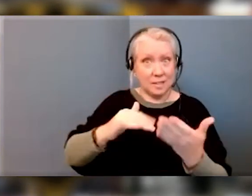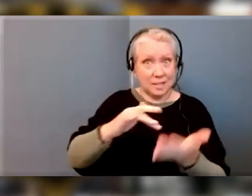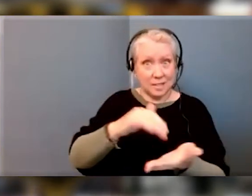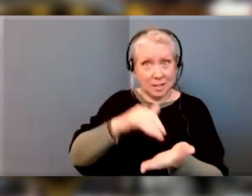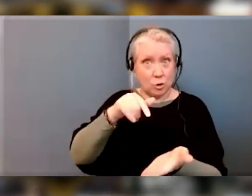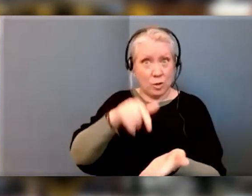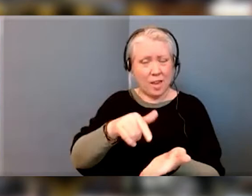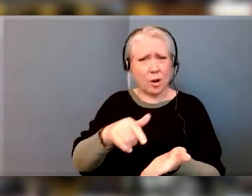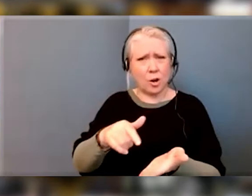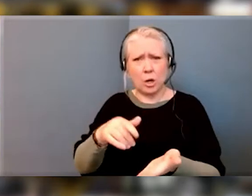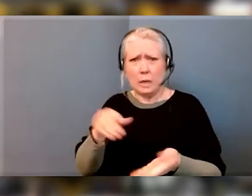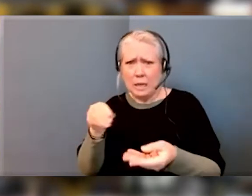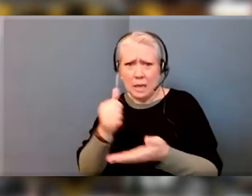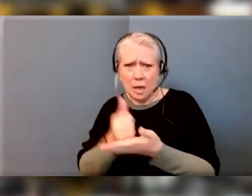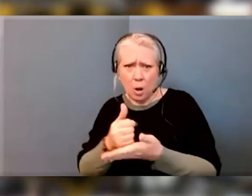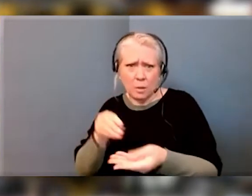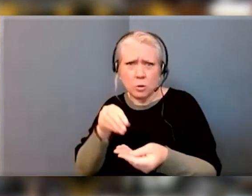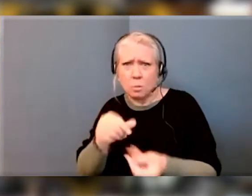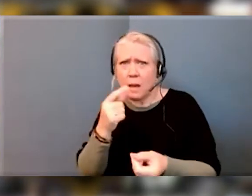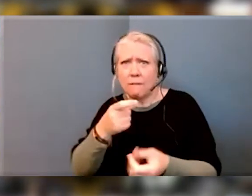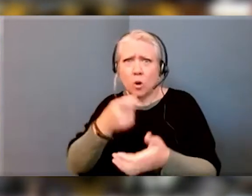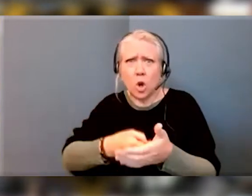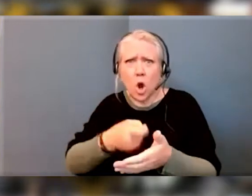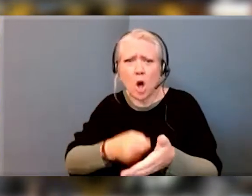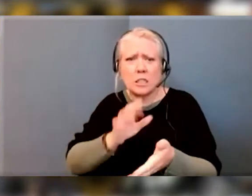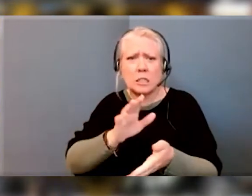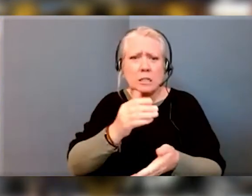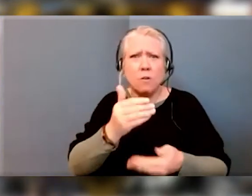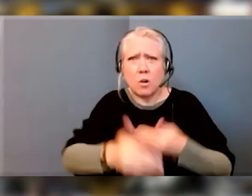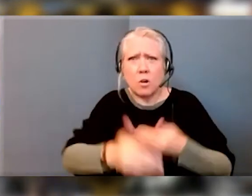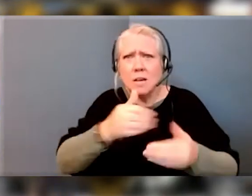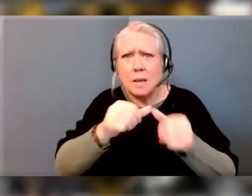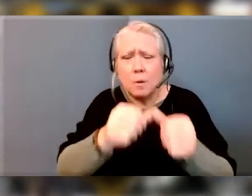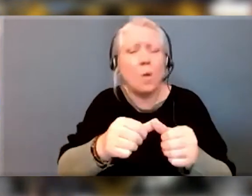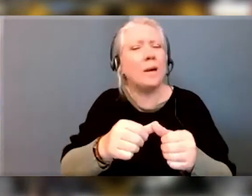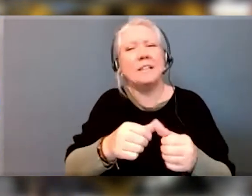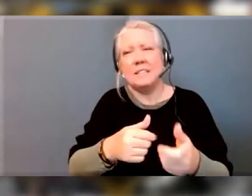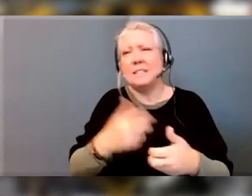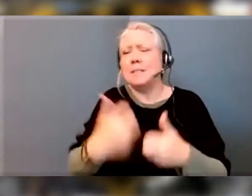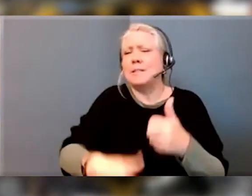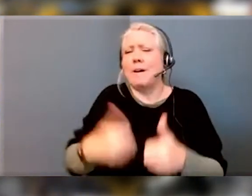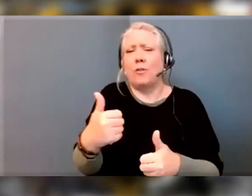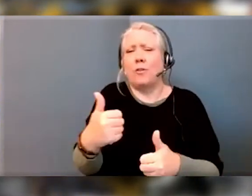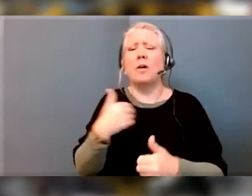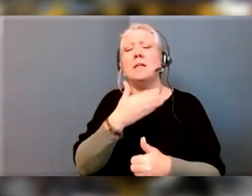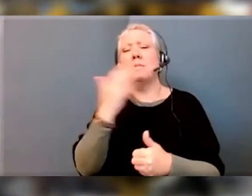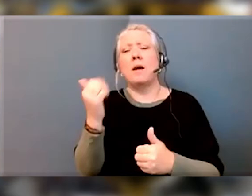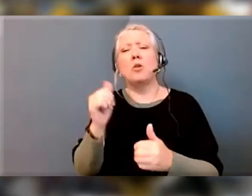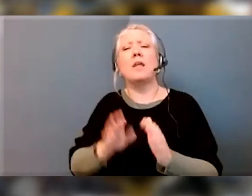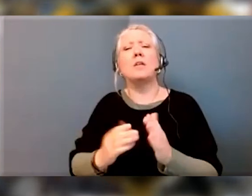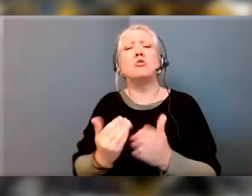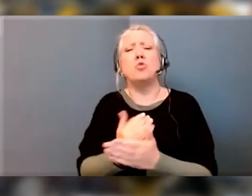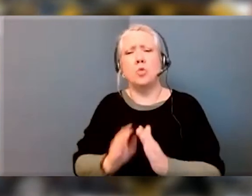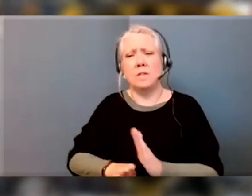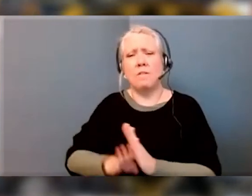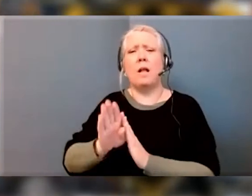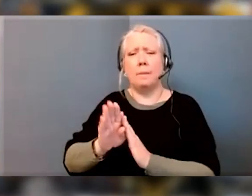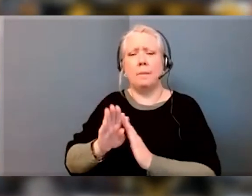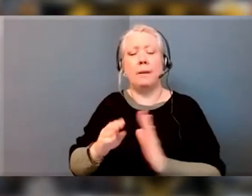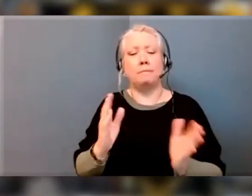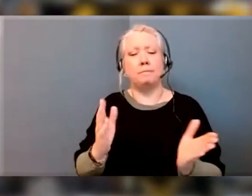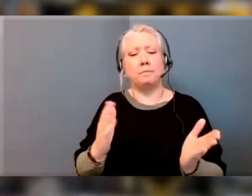benefit. That's something that we would probably want to try to do through LMC instead of area benefit. Another example of something that is